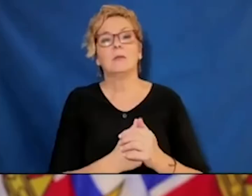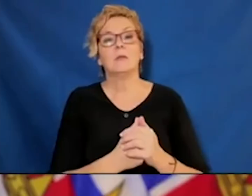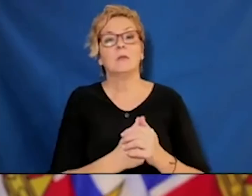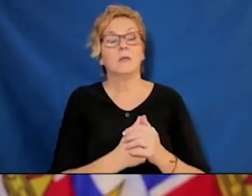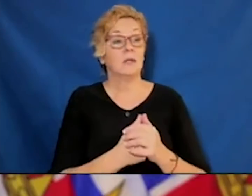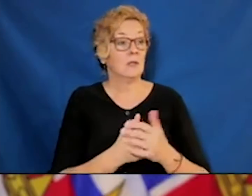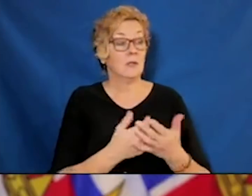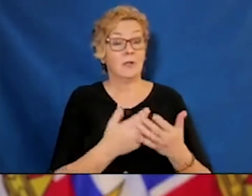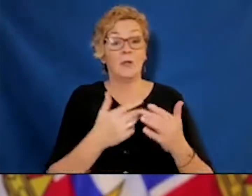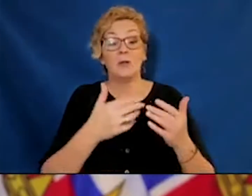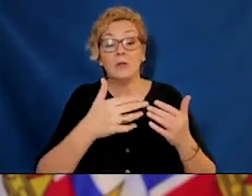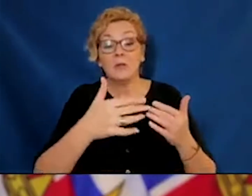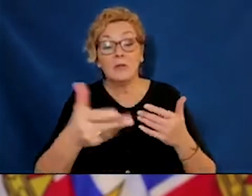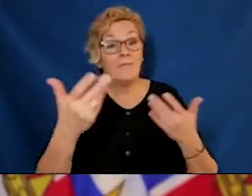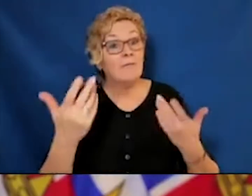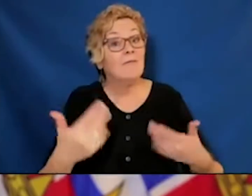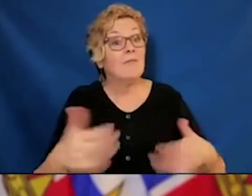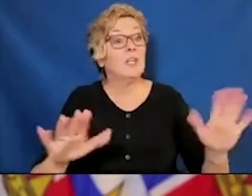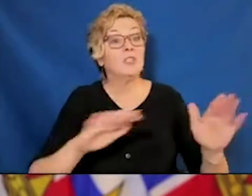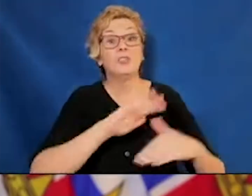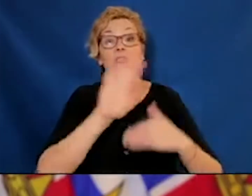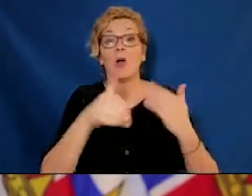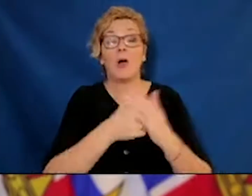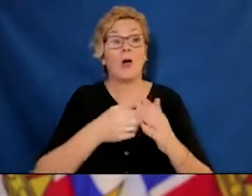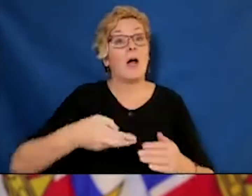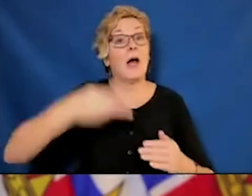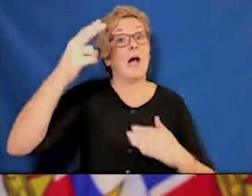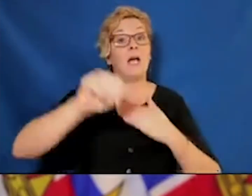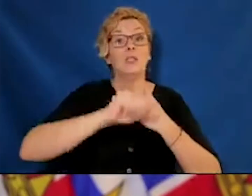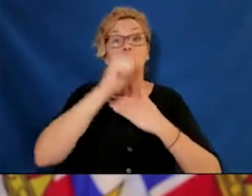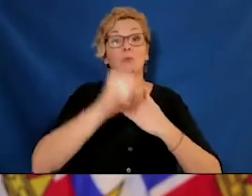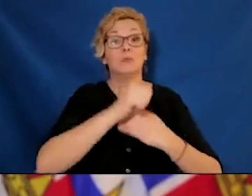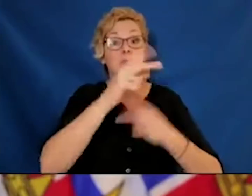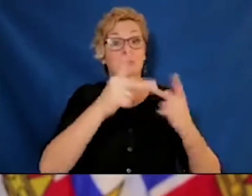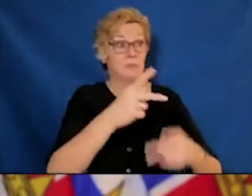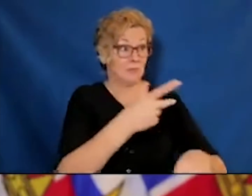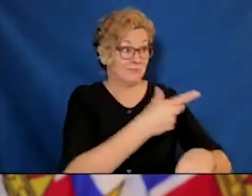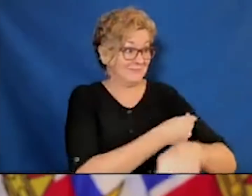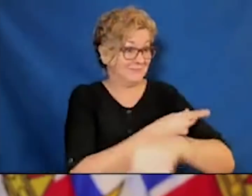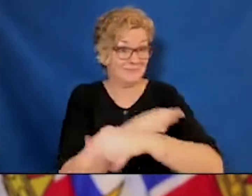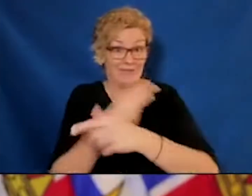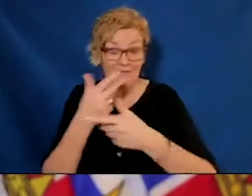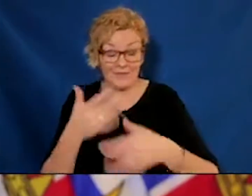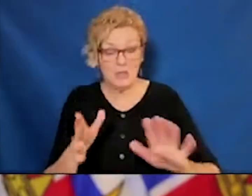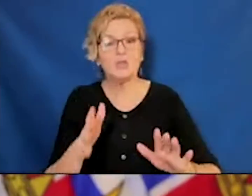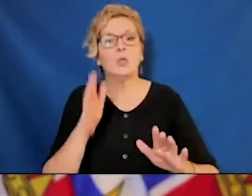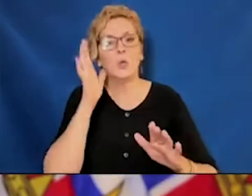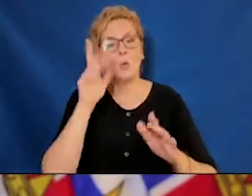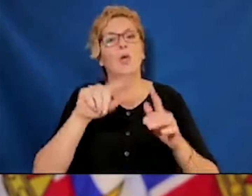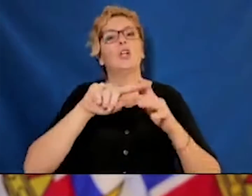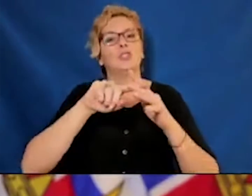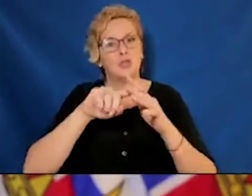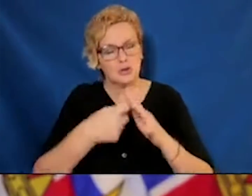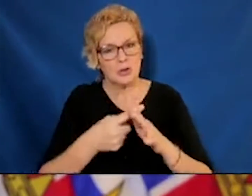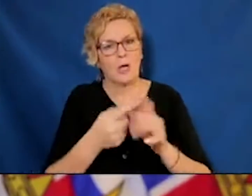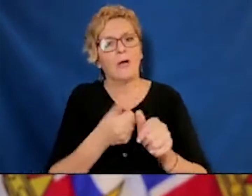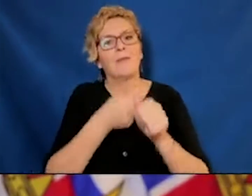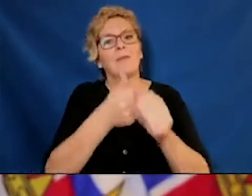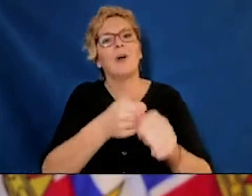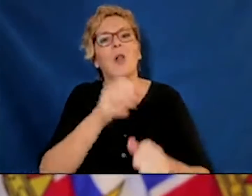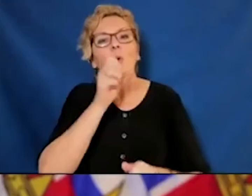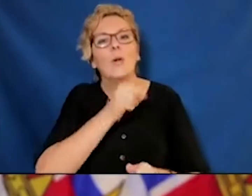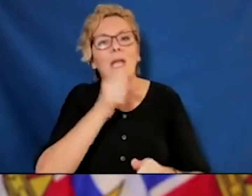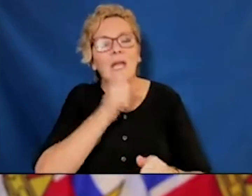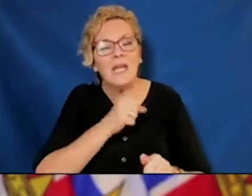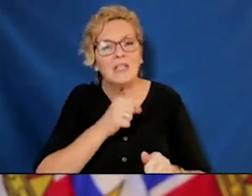conditions, etc. So those details are coming, and we just need everybody, please, to be